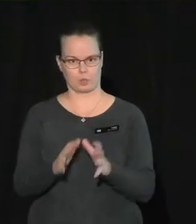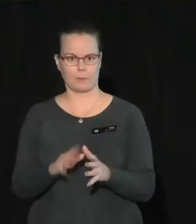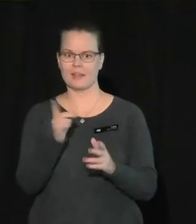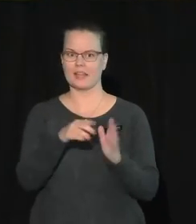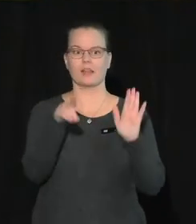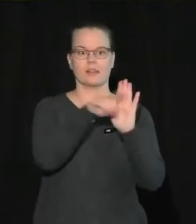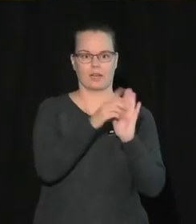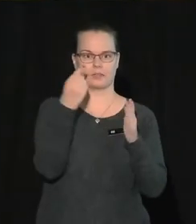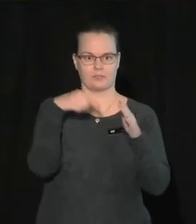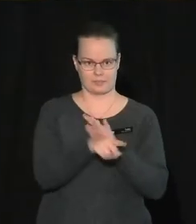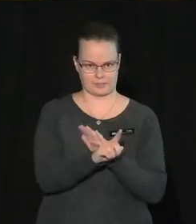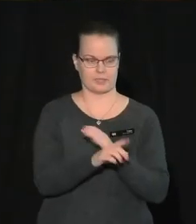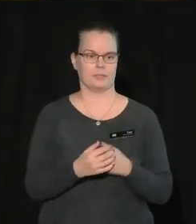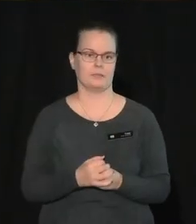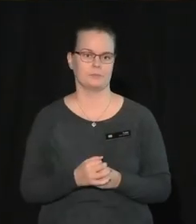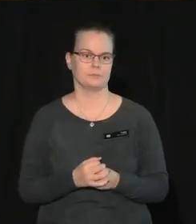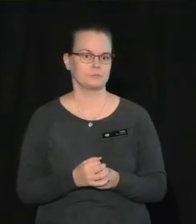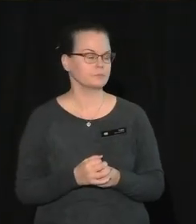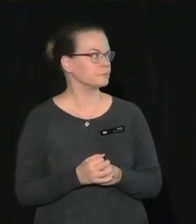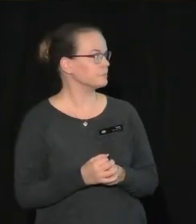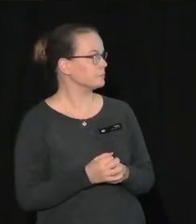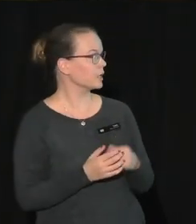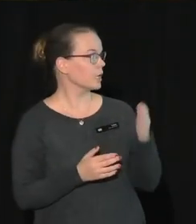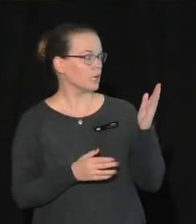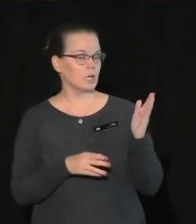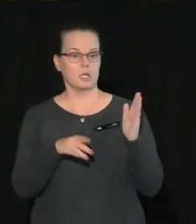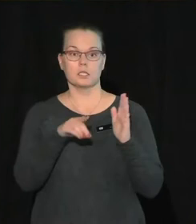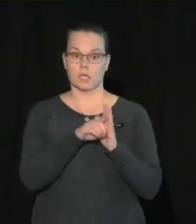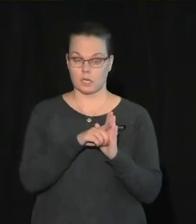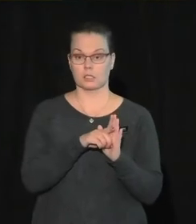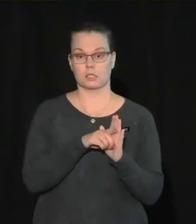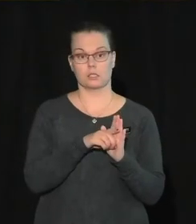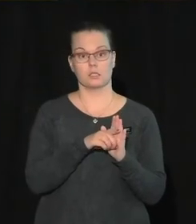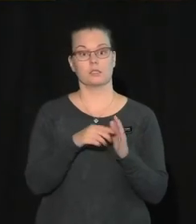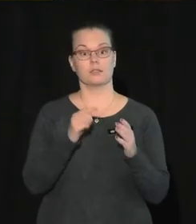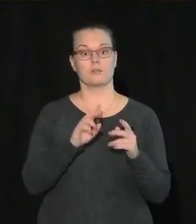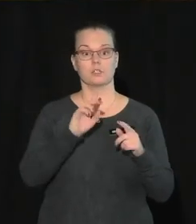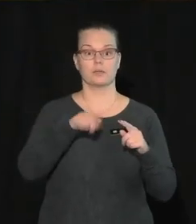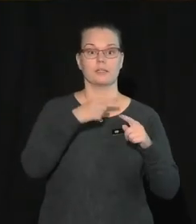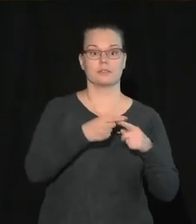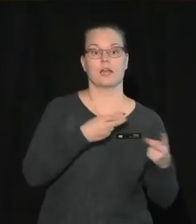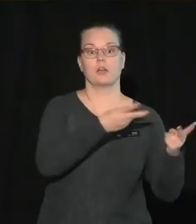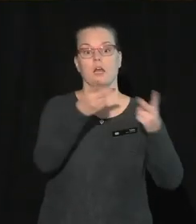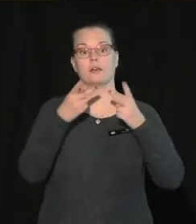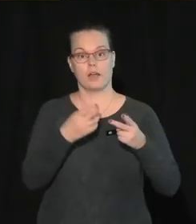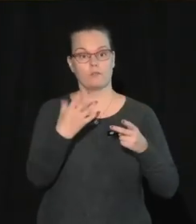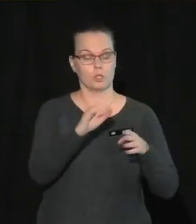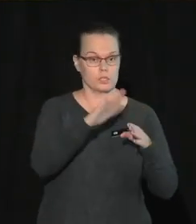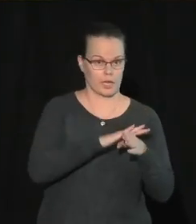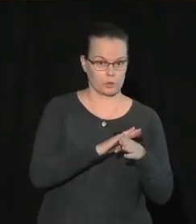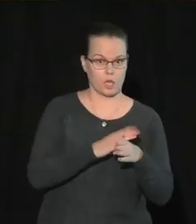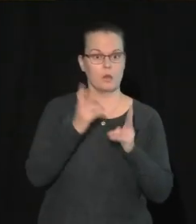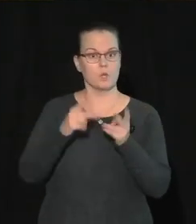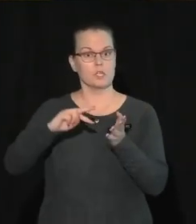directive. The directive allows for the use of standards and technical specifications